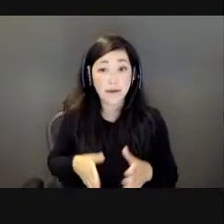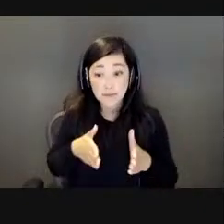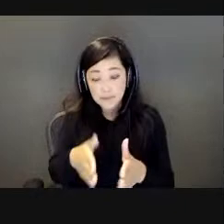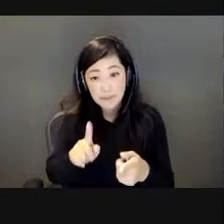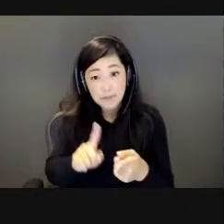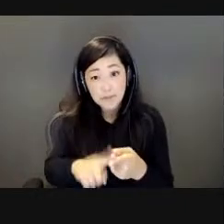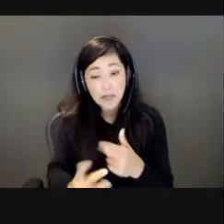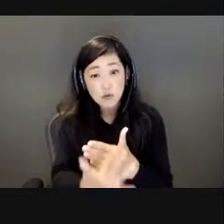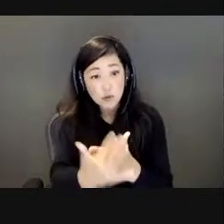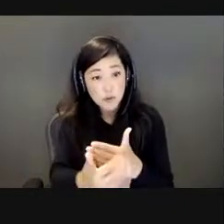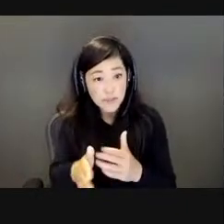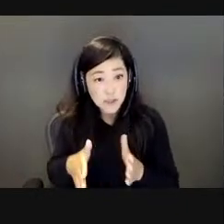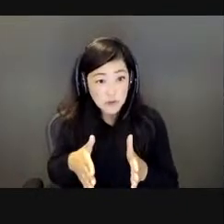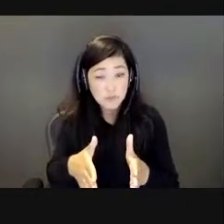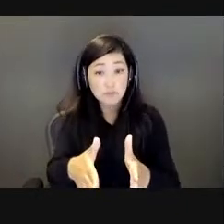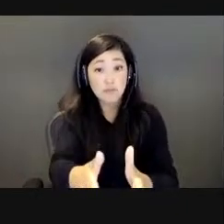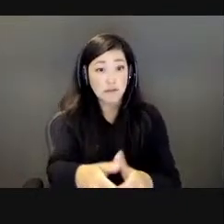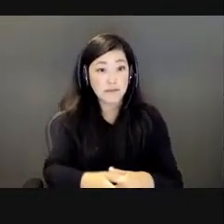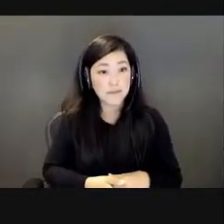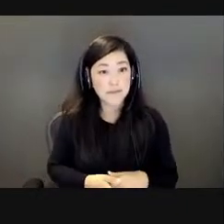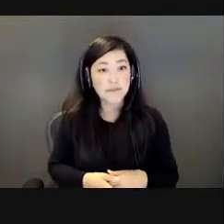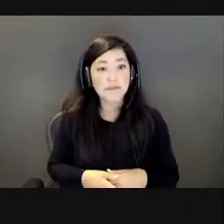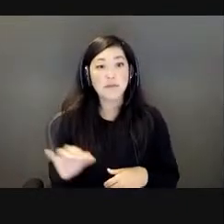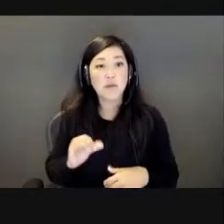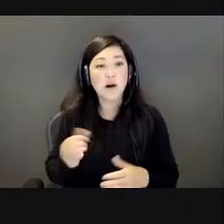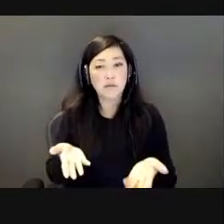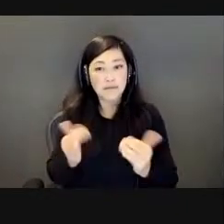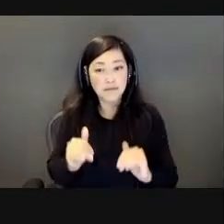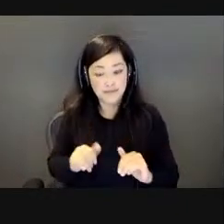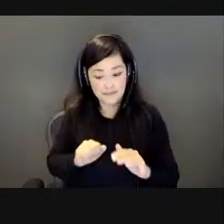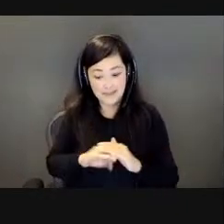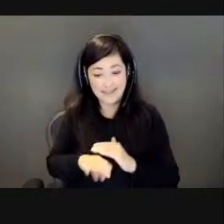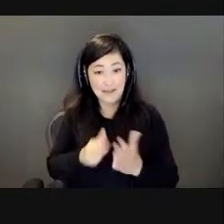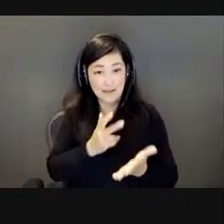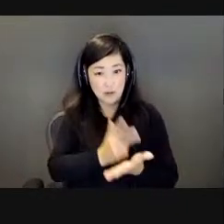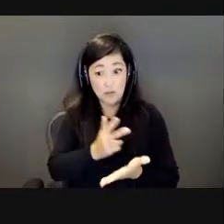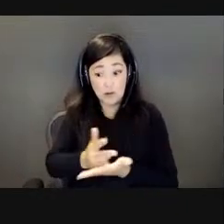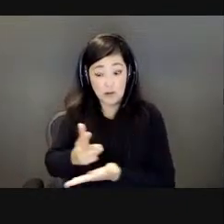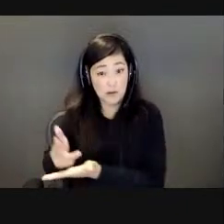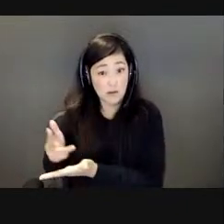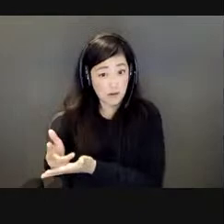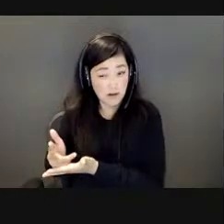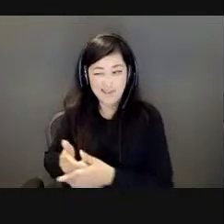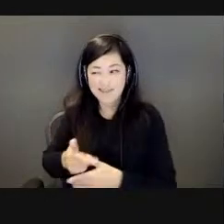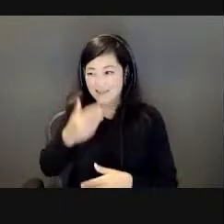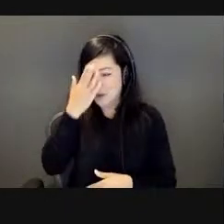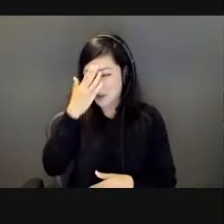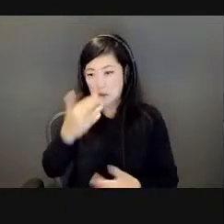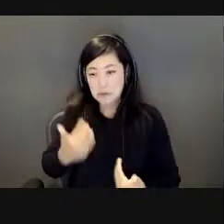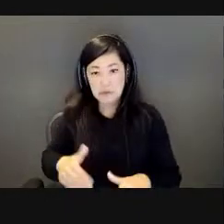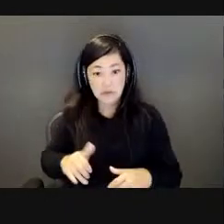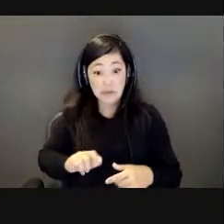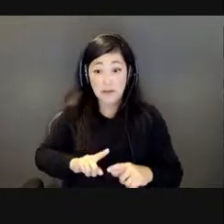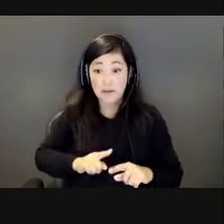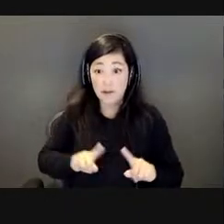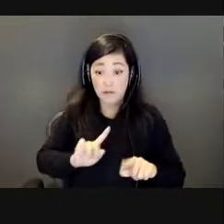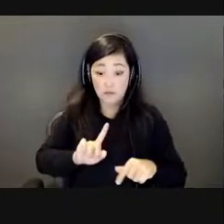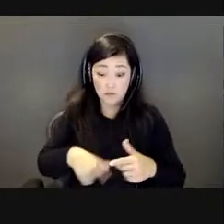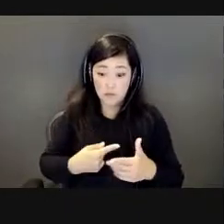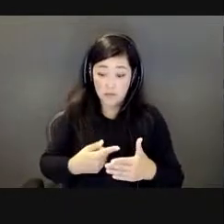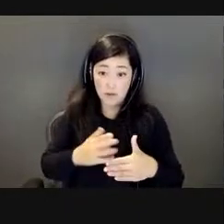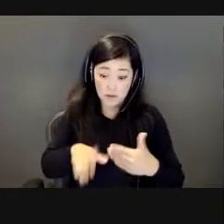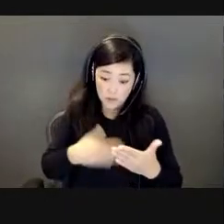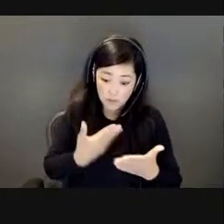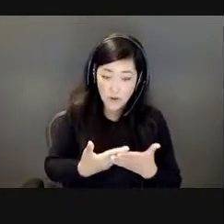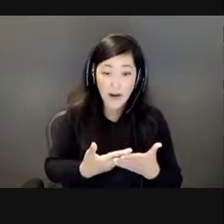also includes accessible parking because we know how important the journey of the user is right from when you arrive at the